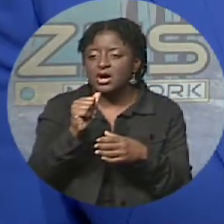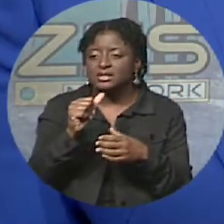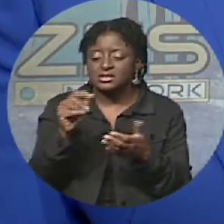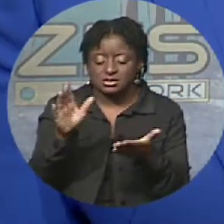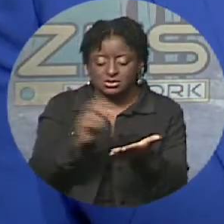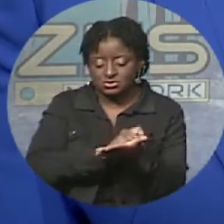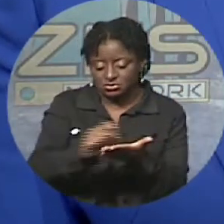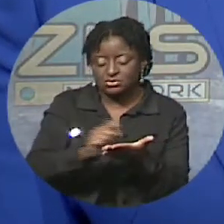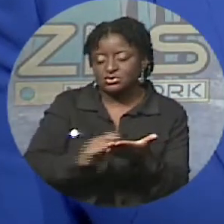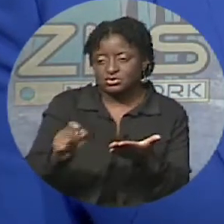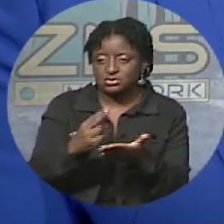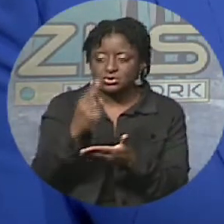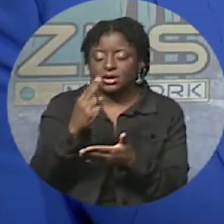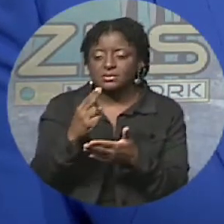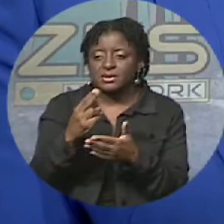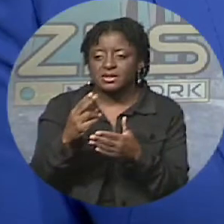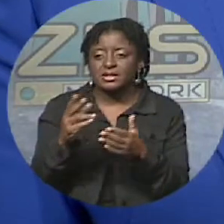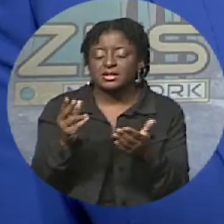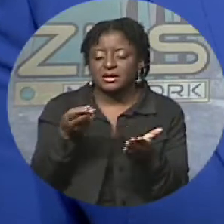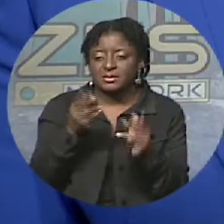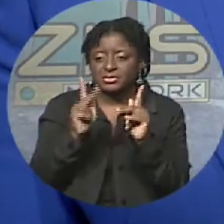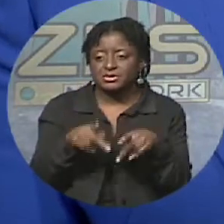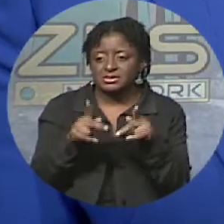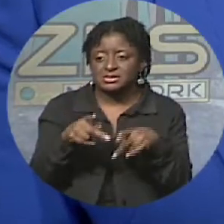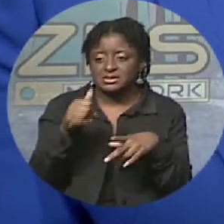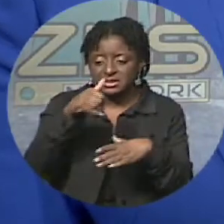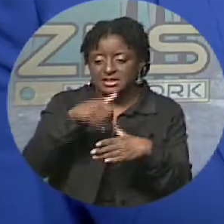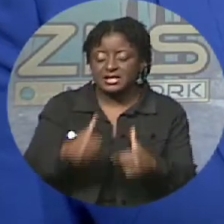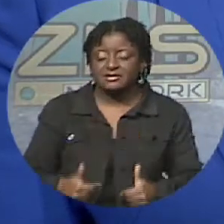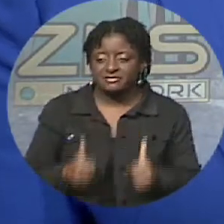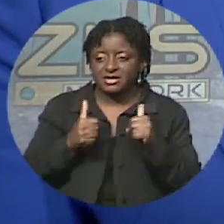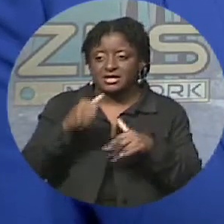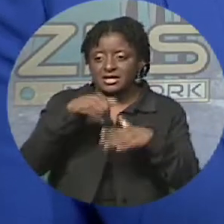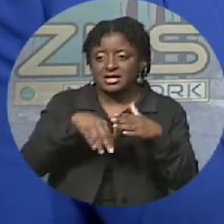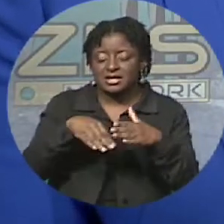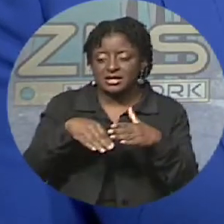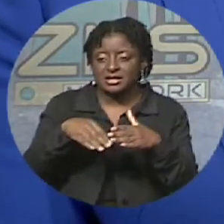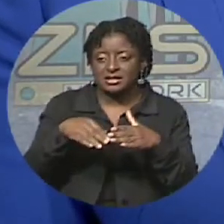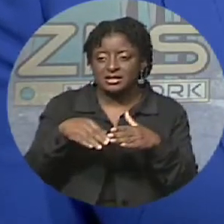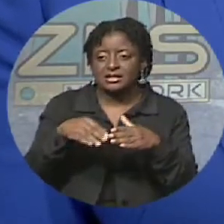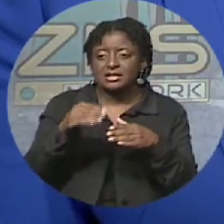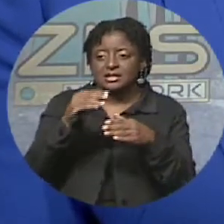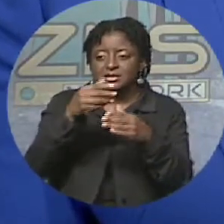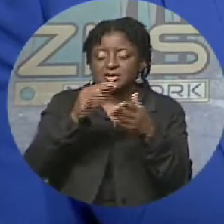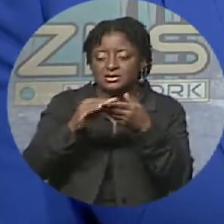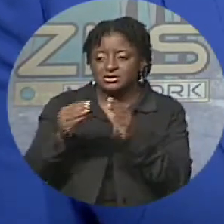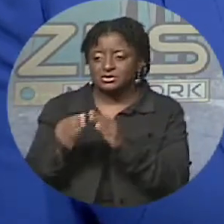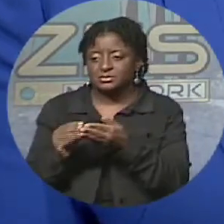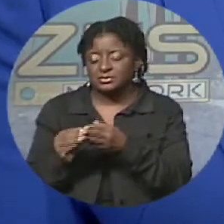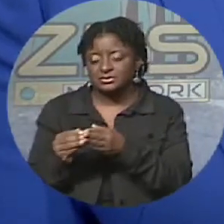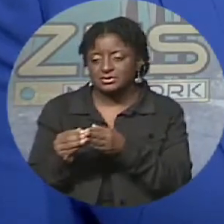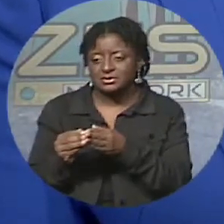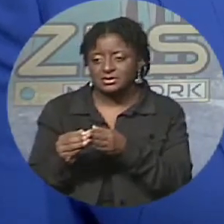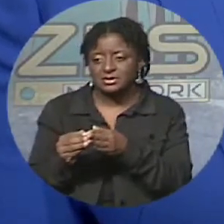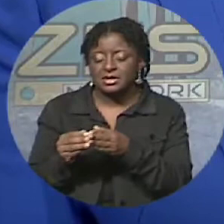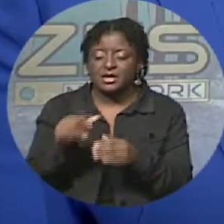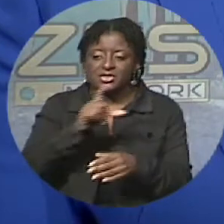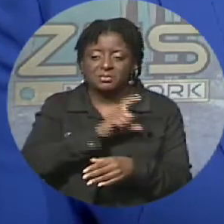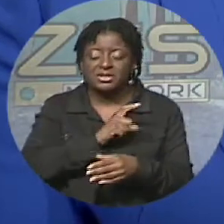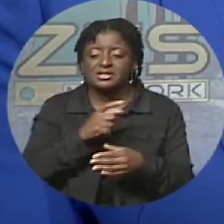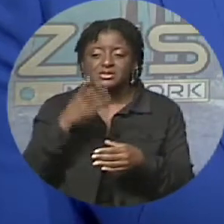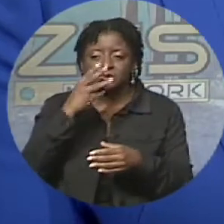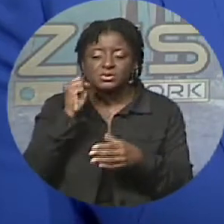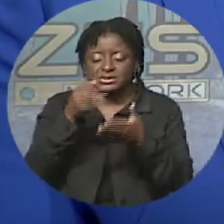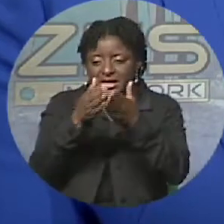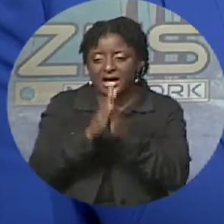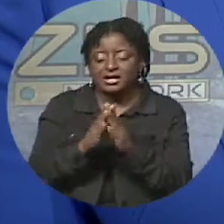they're nonetheless taking all threats seriously. State Minister Keith Bell telling reporters today that the Commissioner of Police has been asked to launch a full